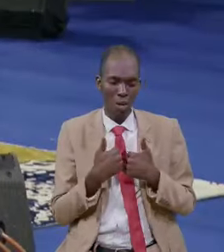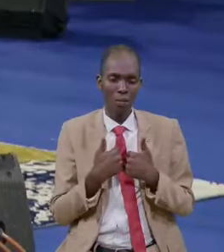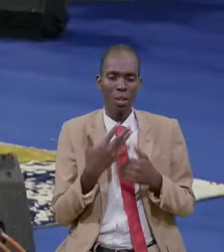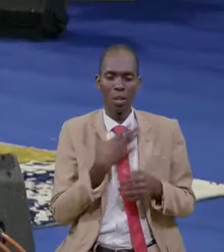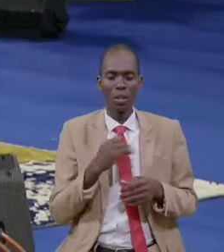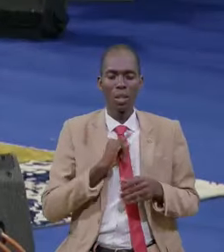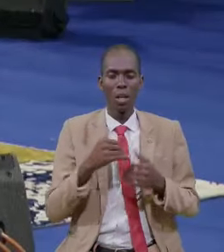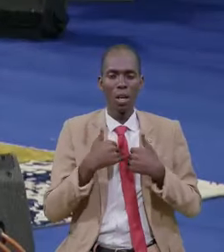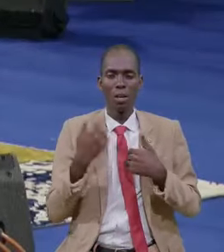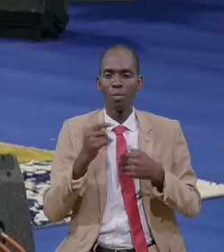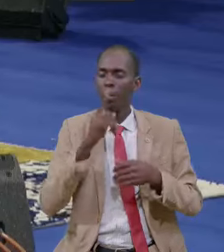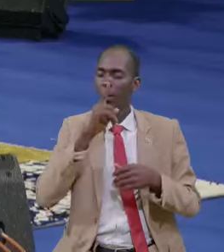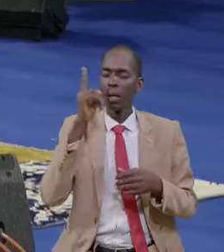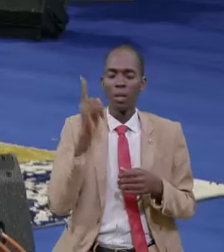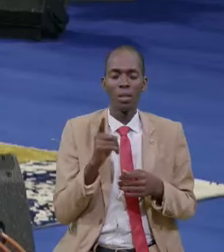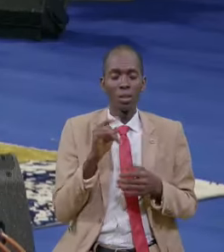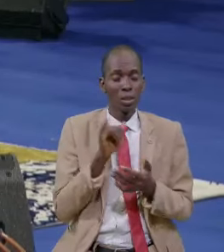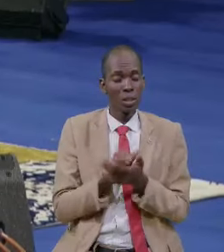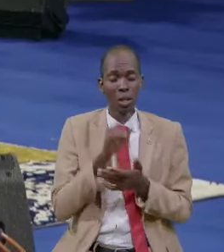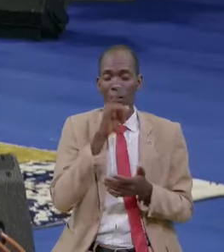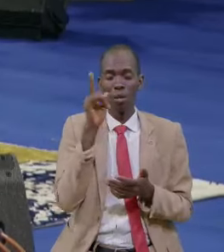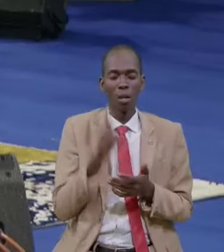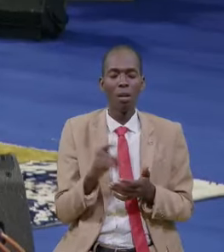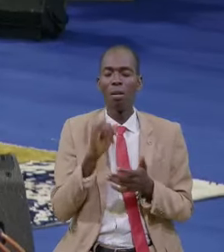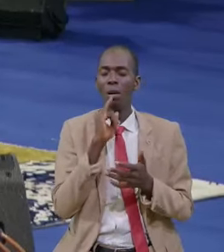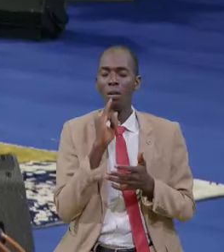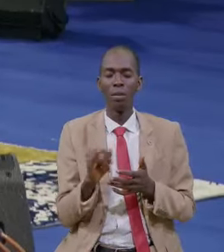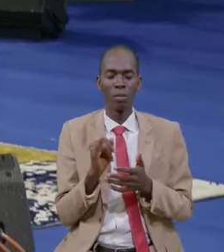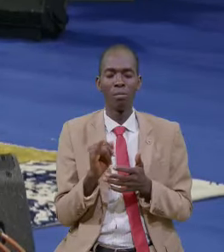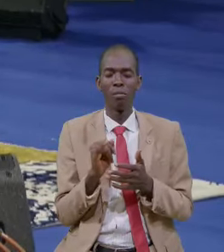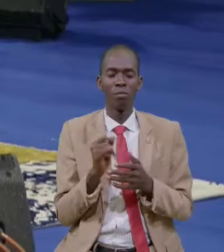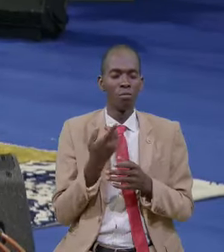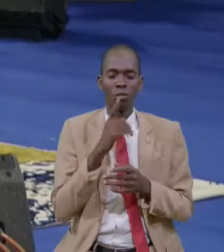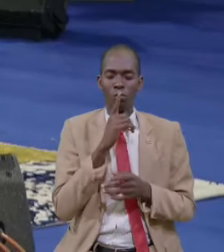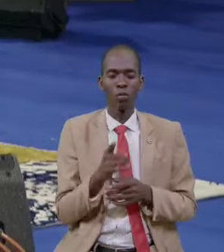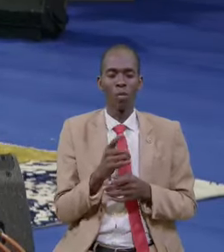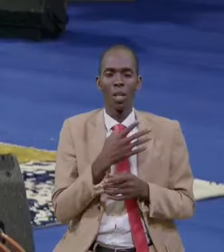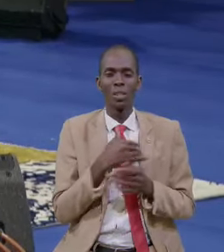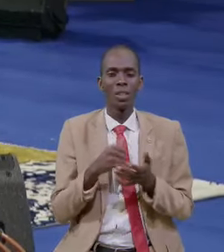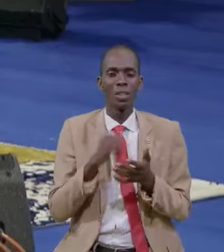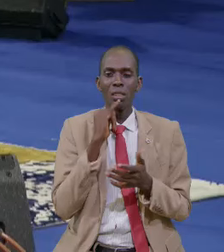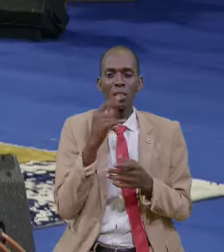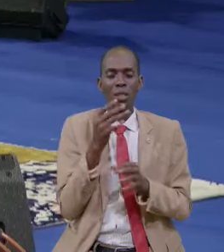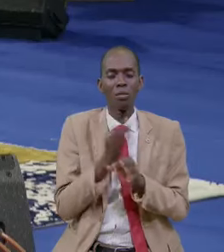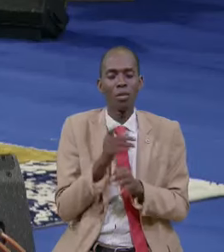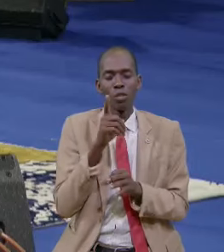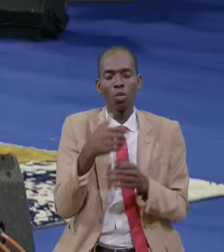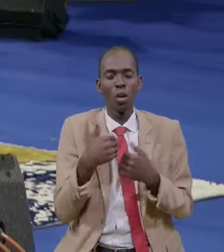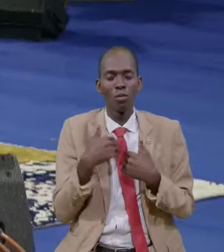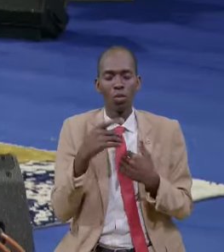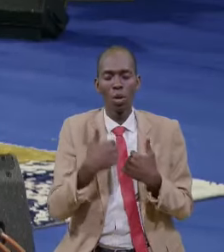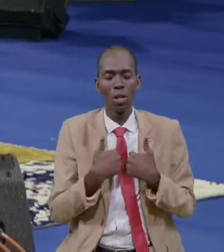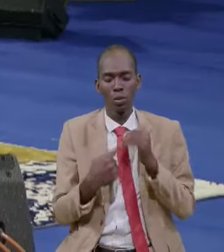assurance. That assurance, that's faith. And it is the faith you have, the assurance you have,